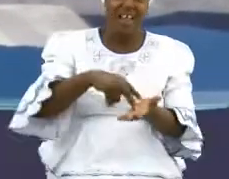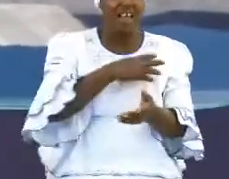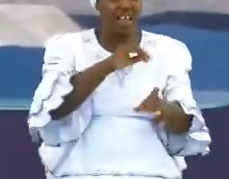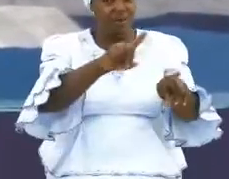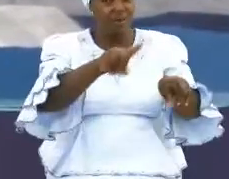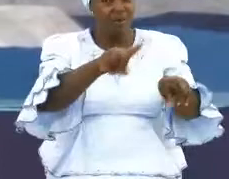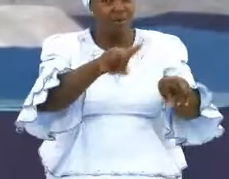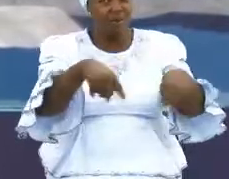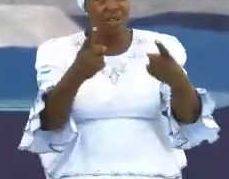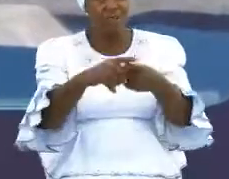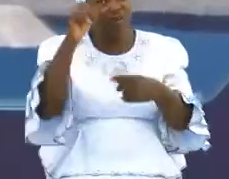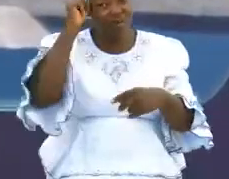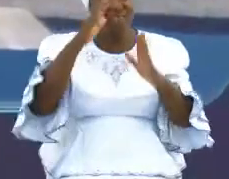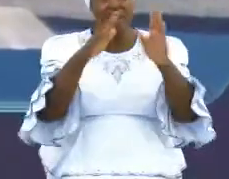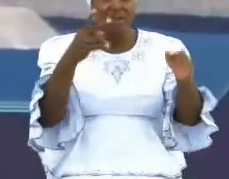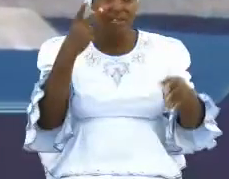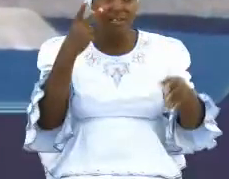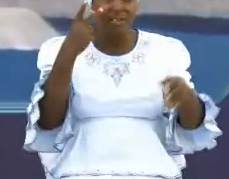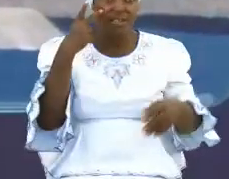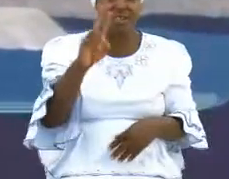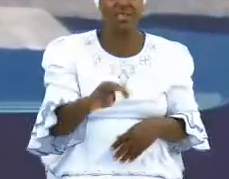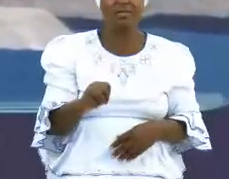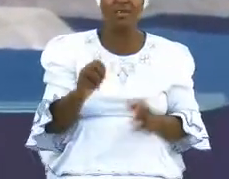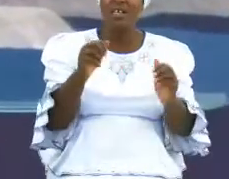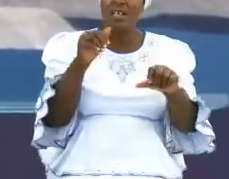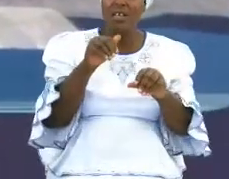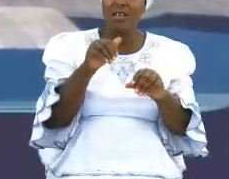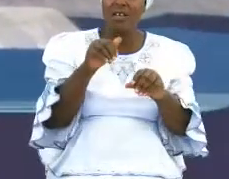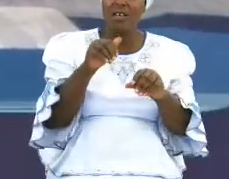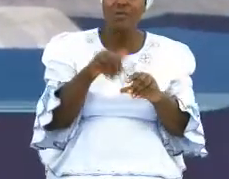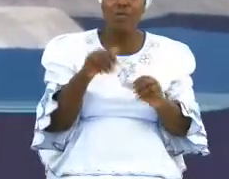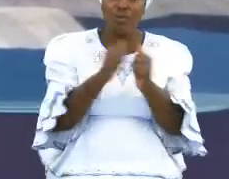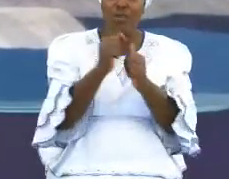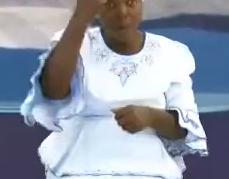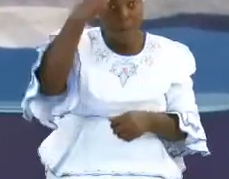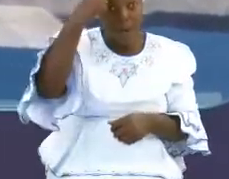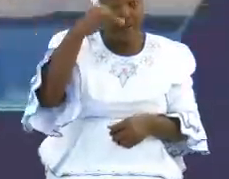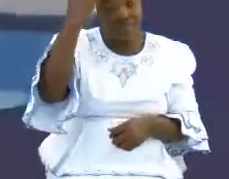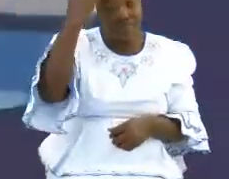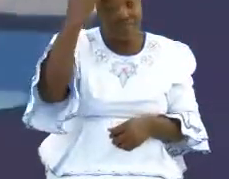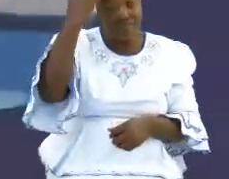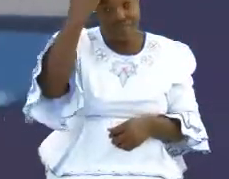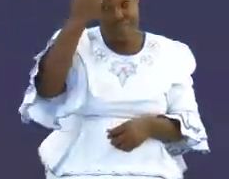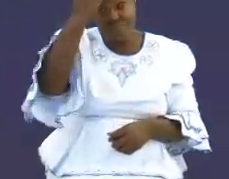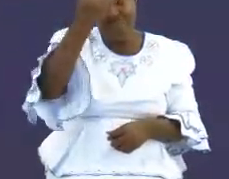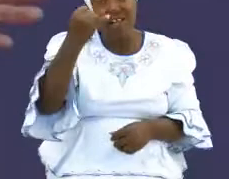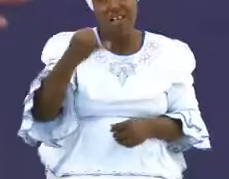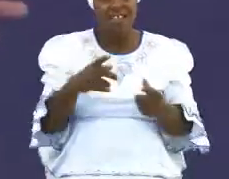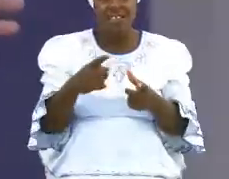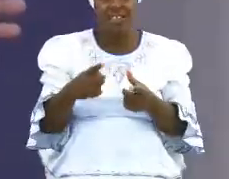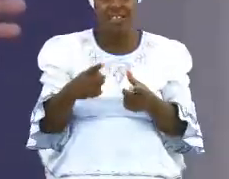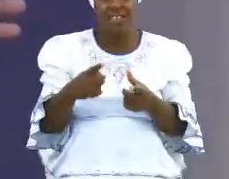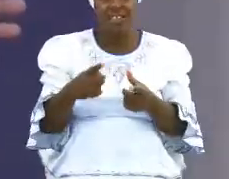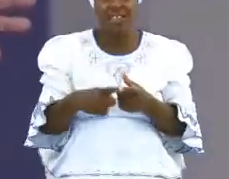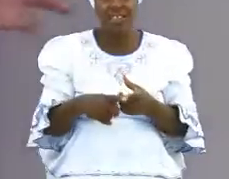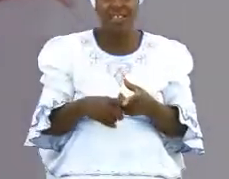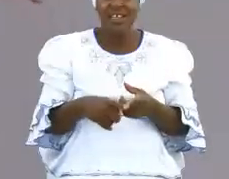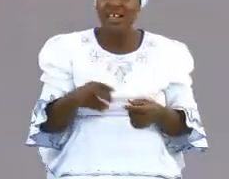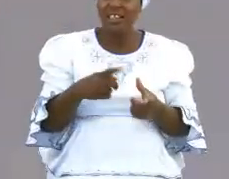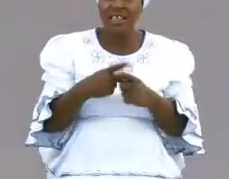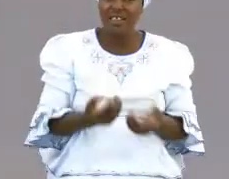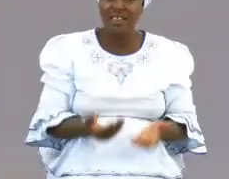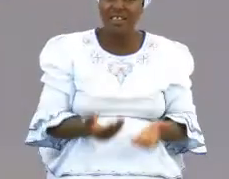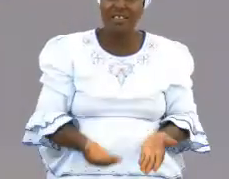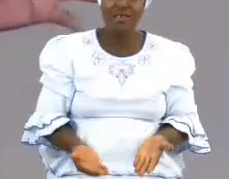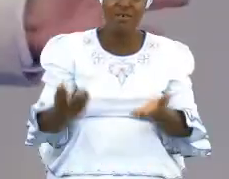house. Look at him in your eyes with your mind of imagination. As he rose up, this is a person they carried.